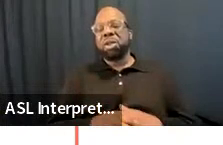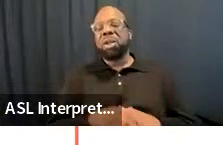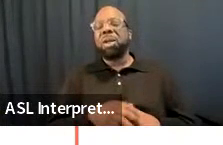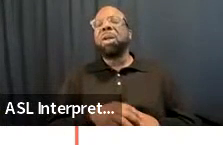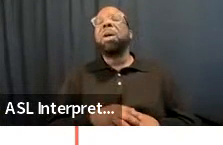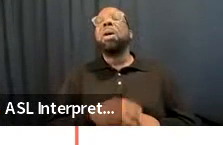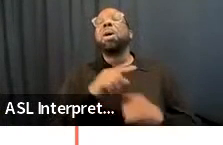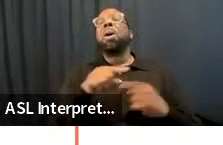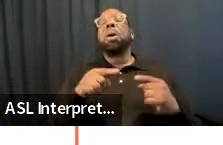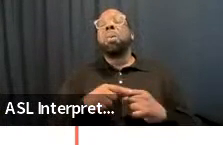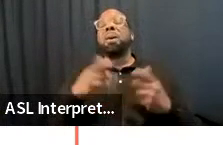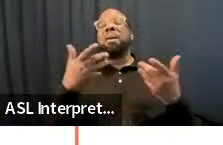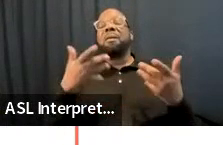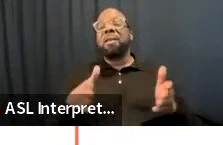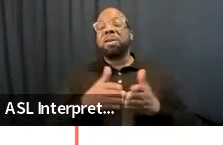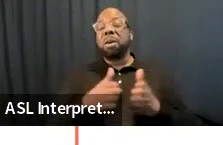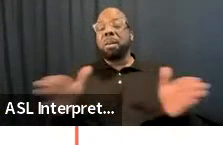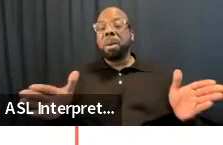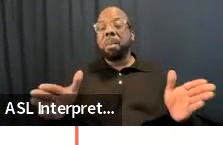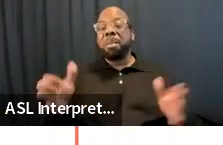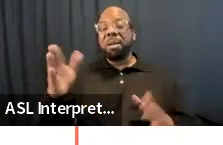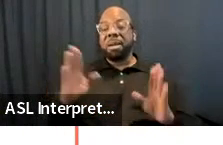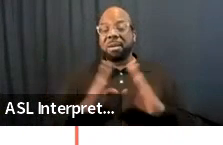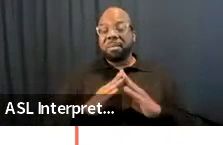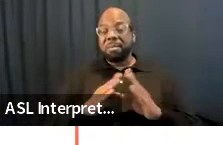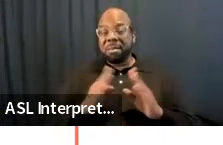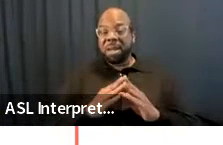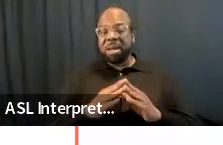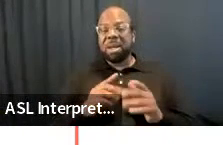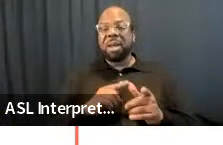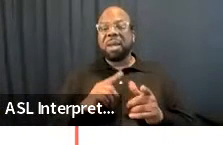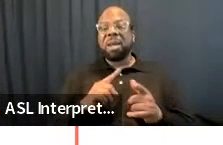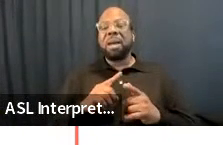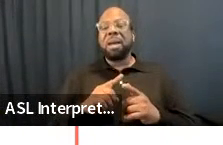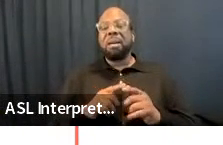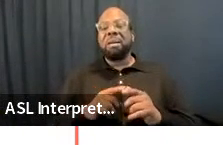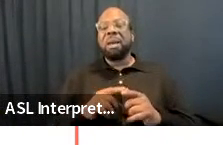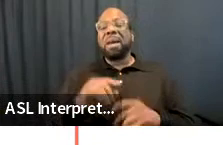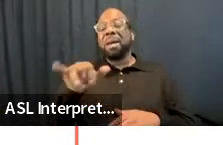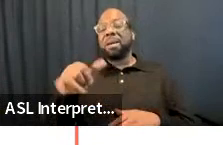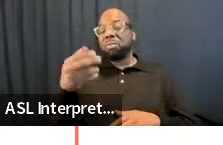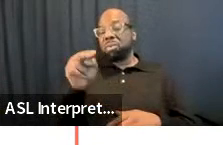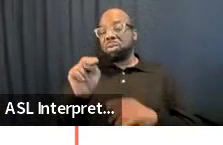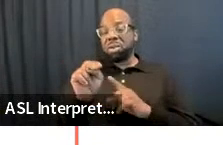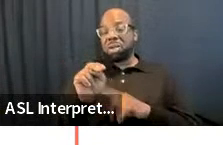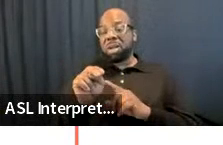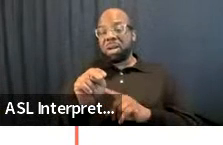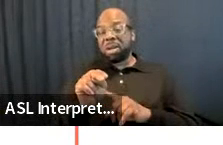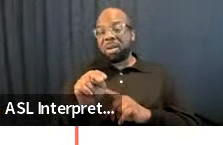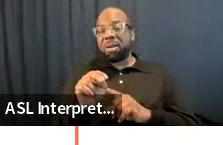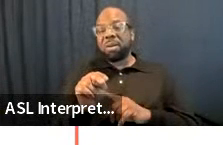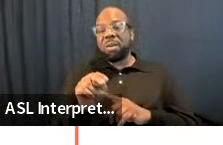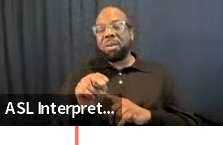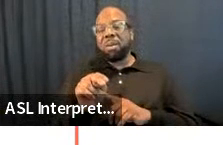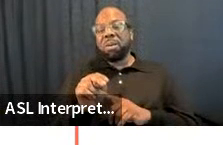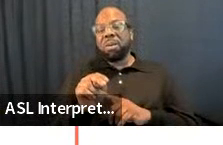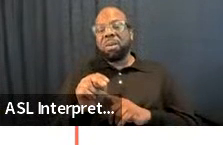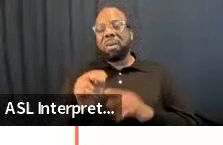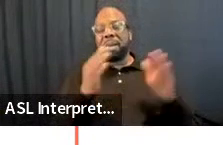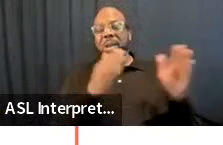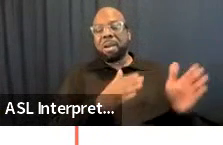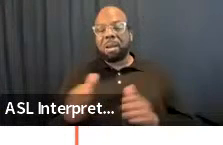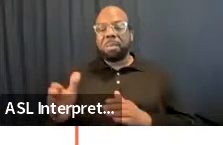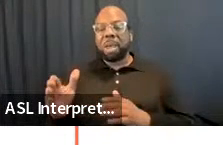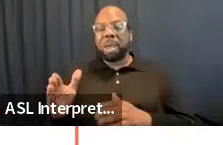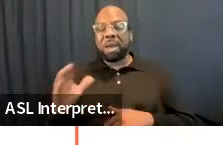After the public hearing, we will have, following in January, in this timeline, the Planning Commission